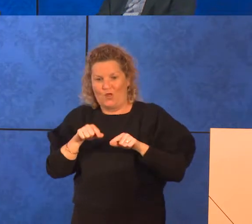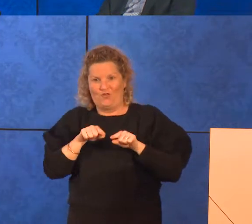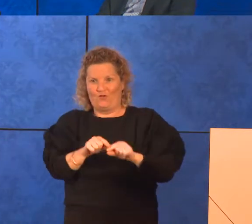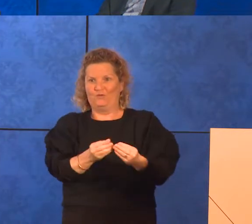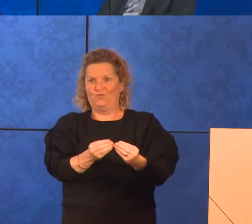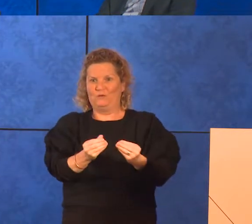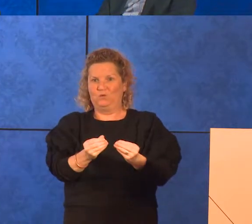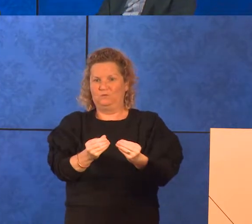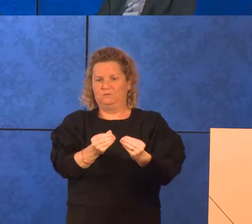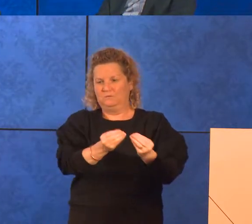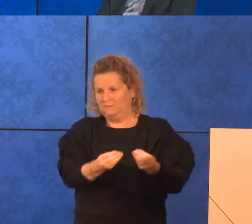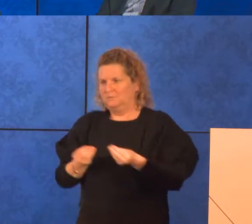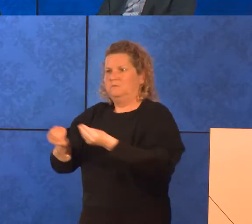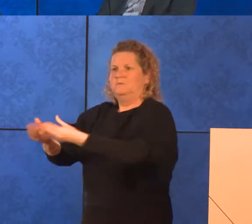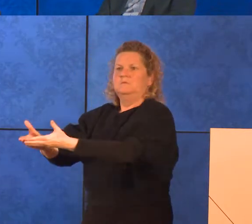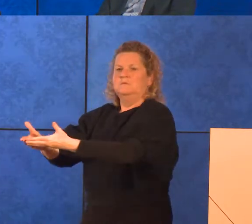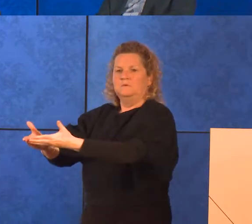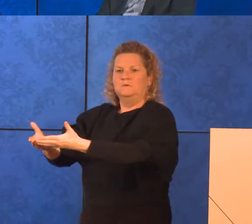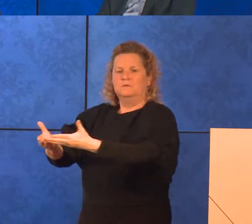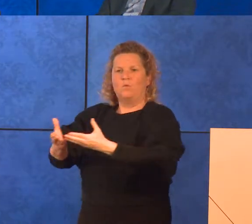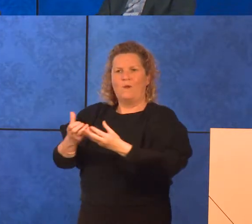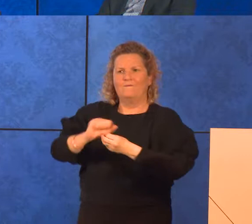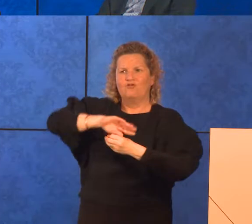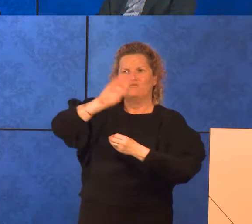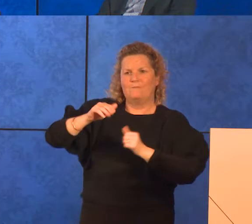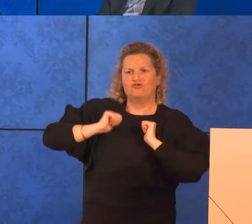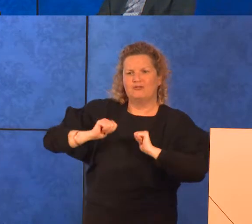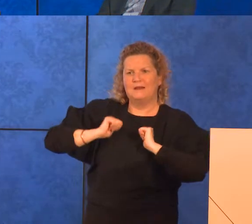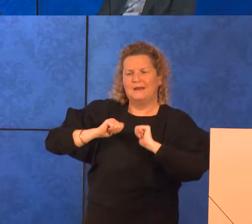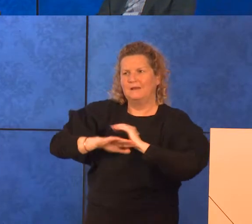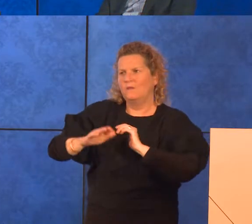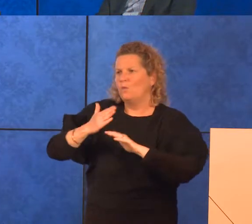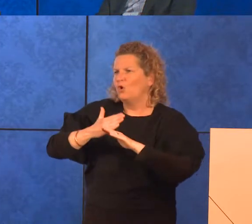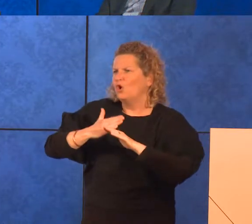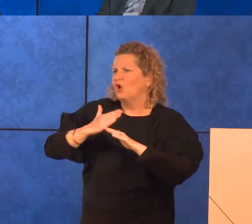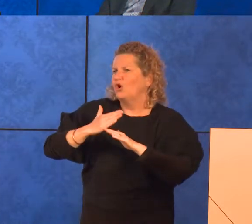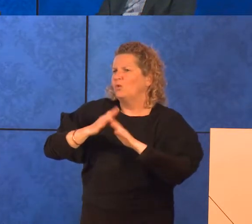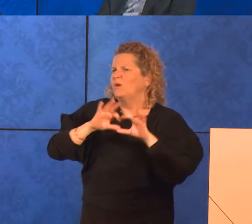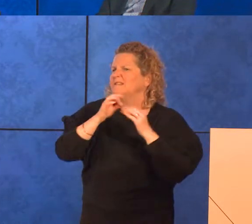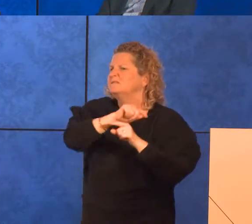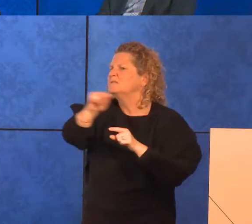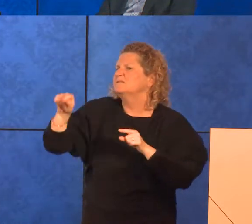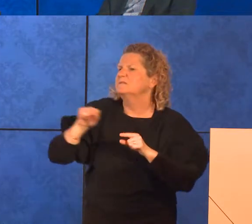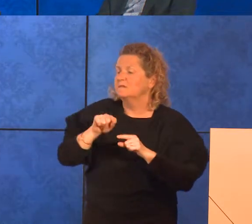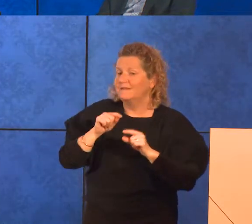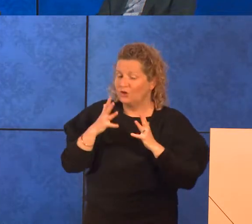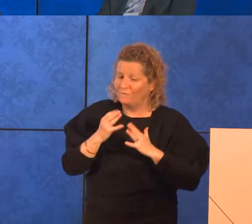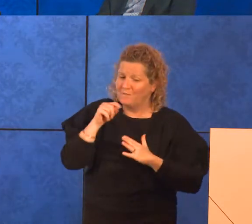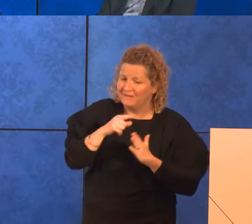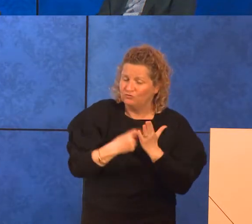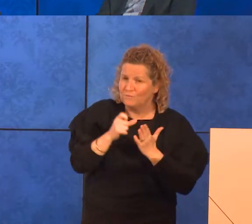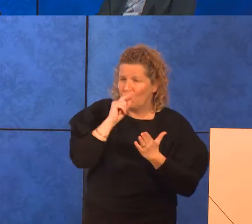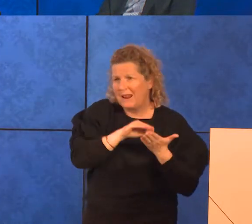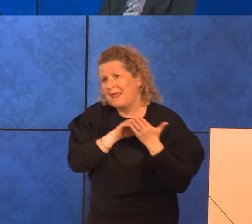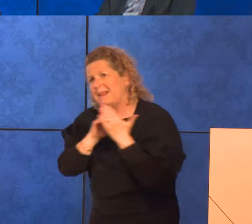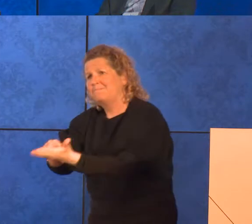contacts we have and what's happening with rainbow training, for example, through workplaces. There's a lot happening as a result of our Royal Commission that we could help,